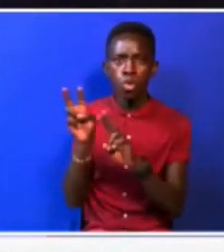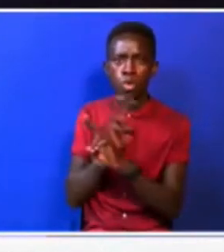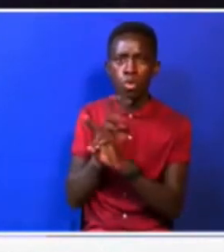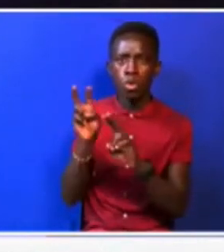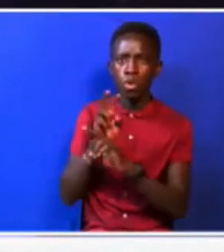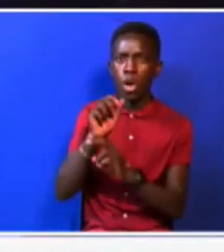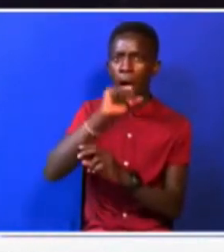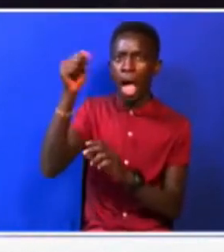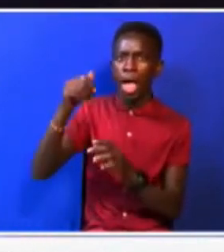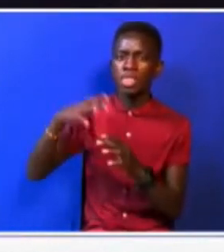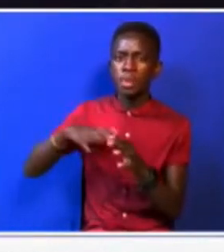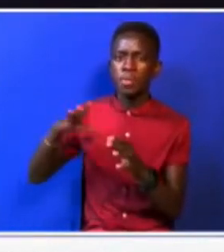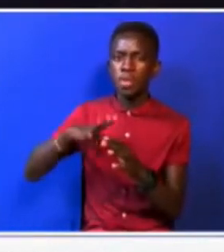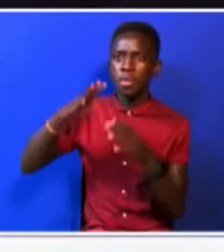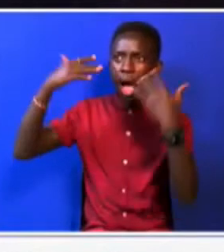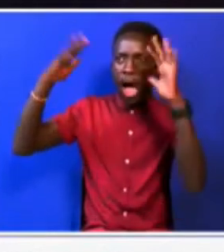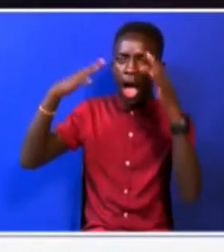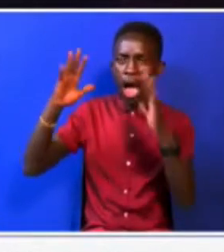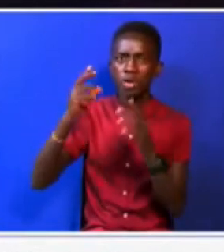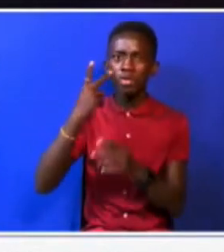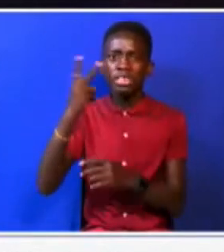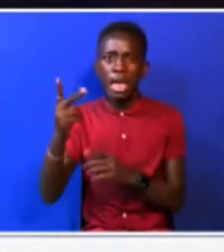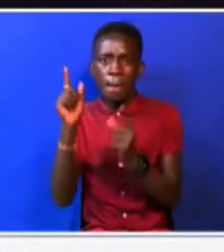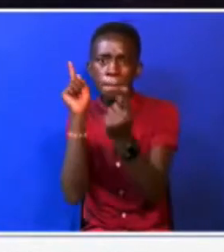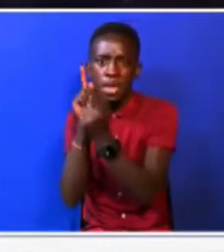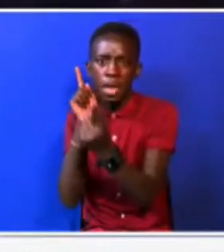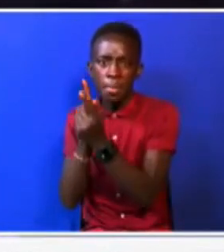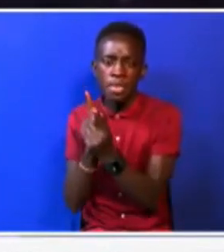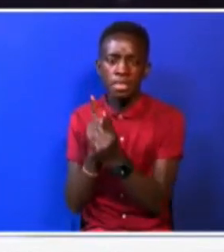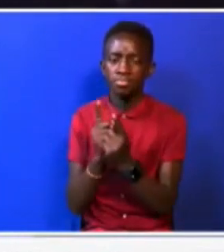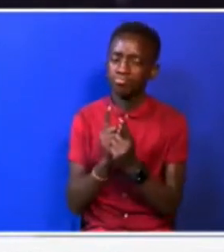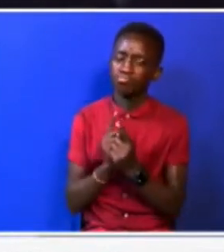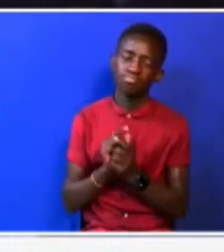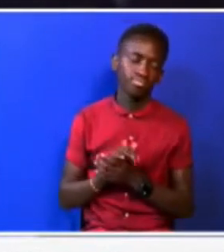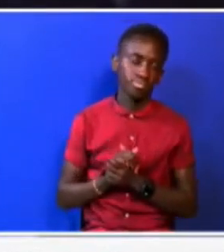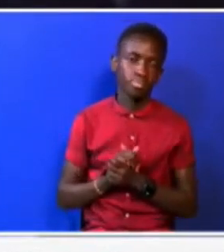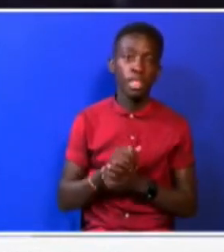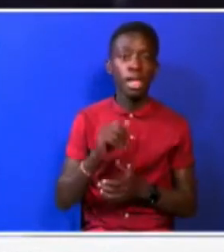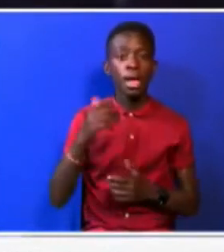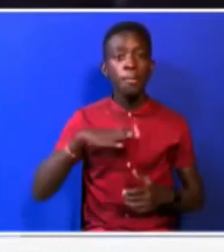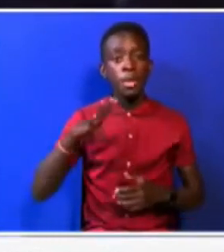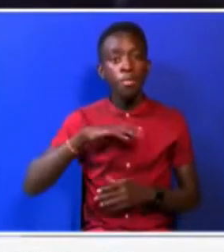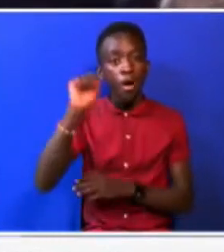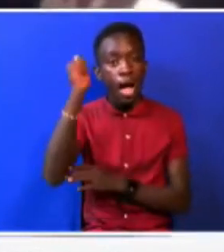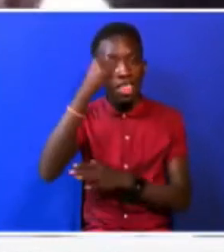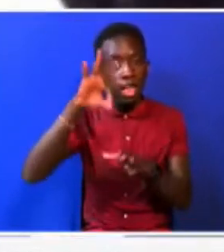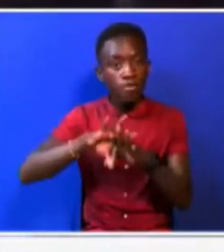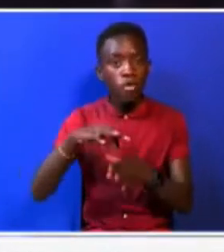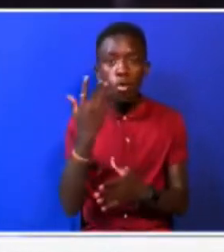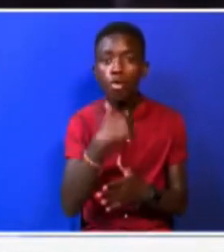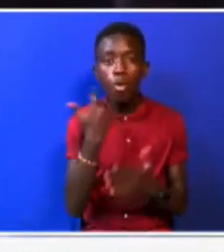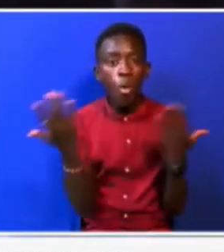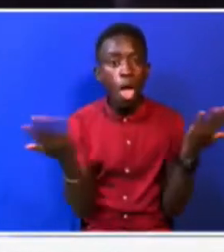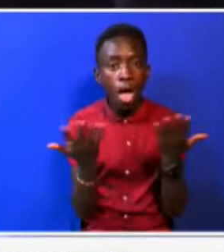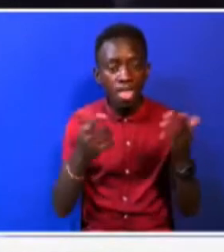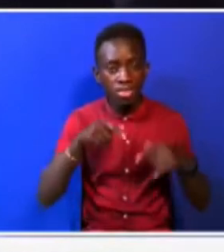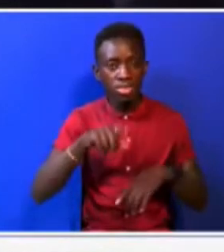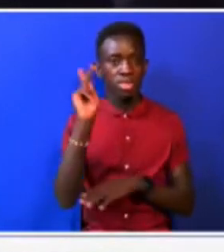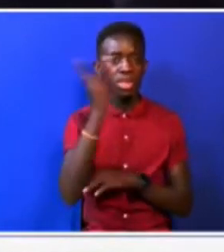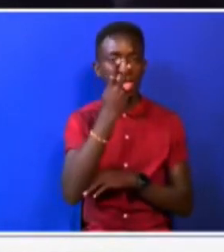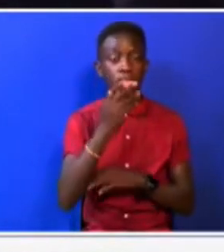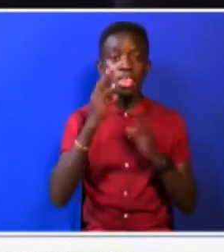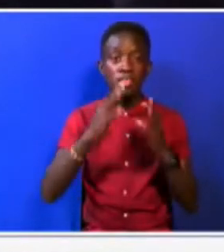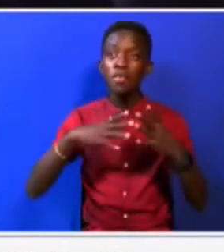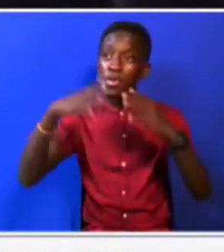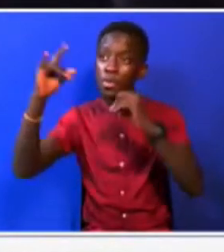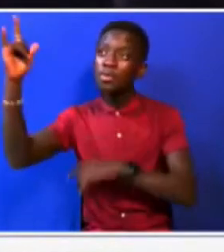foreign capitals. The Kenyan voters are here. He left them here. And when he comes back, he will find them